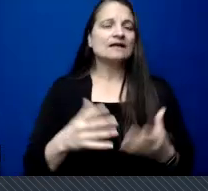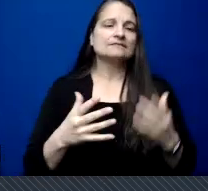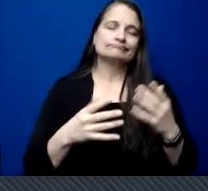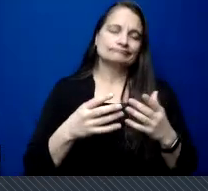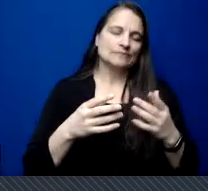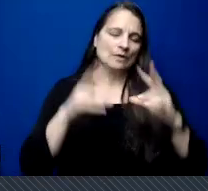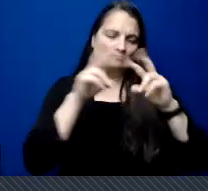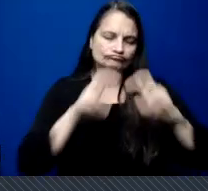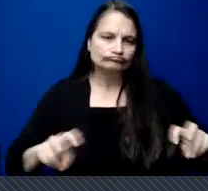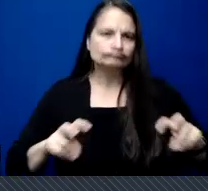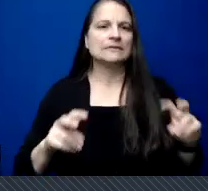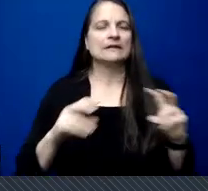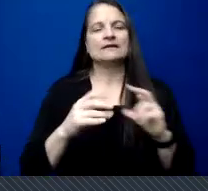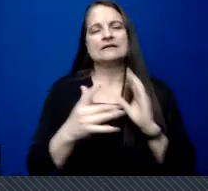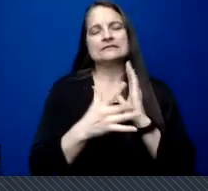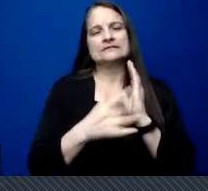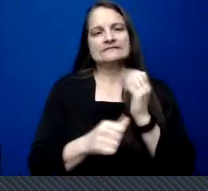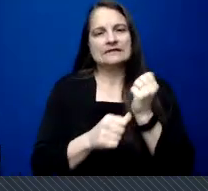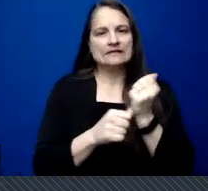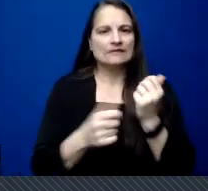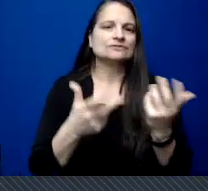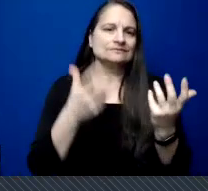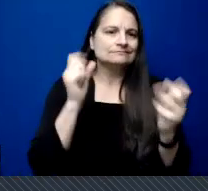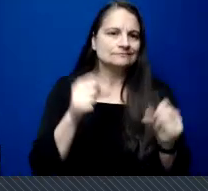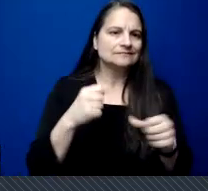that supports inclusive gameplay.